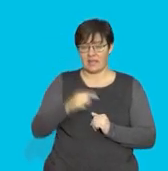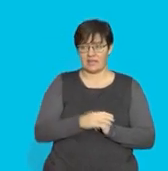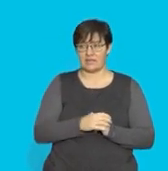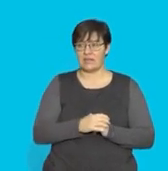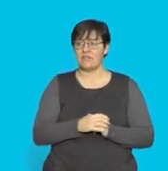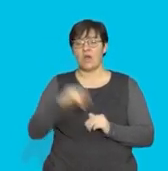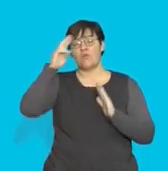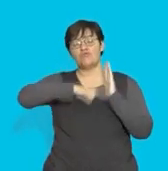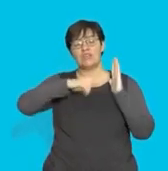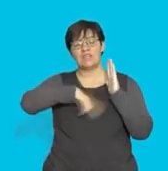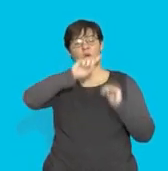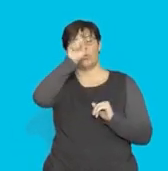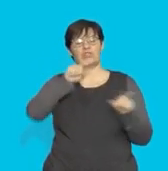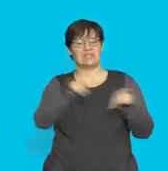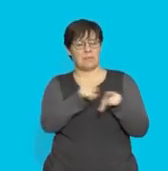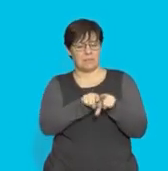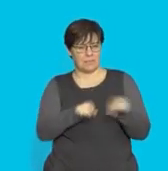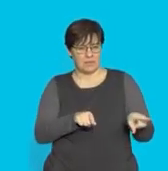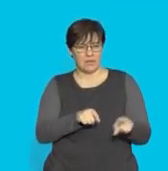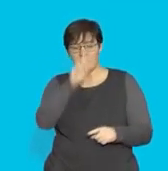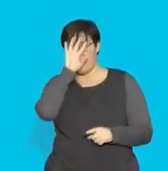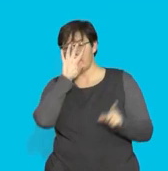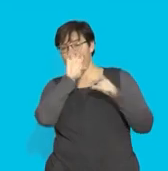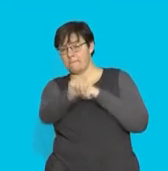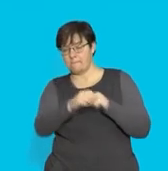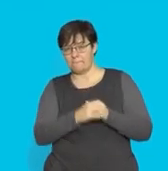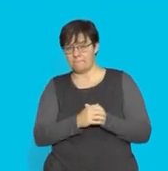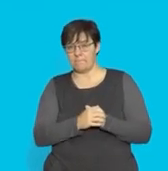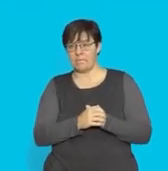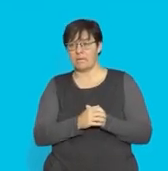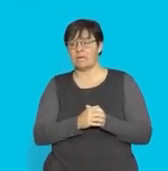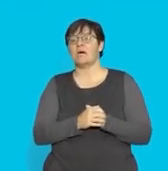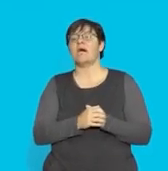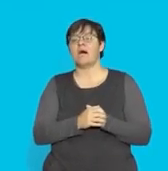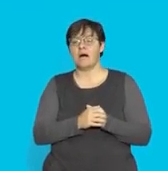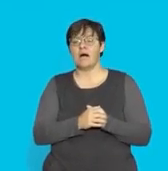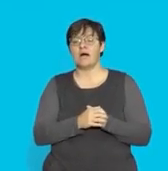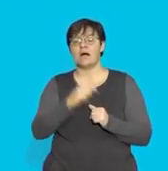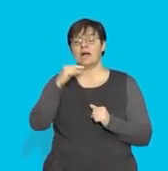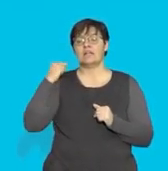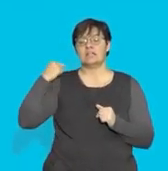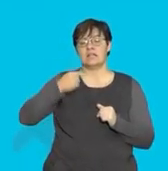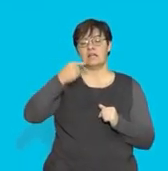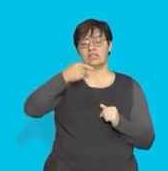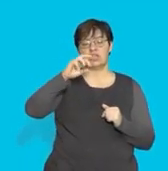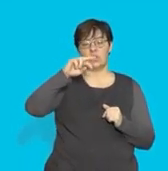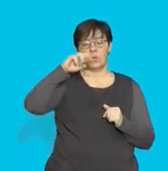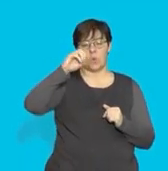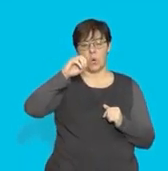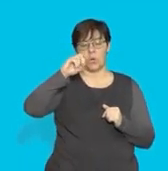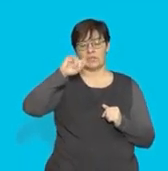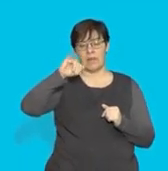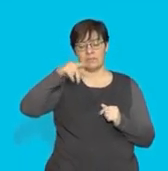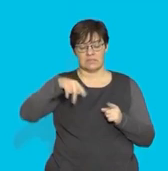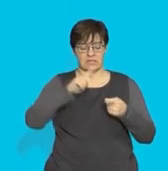heterozygous. And I think when you read through a question like this, it's important that we recognize early on in the question the genotypes